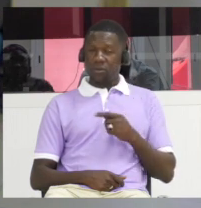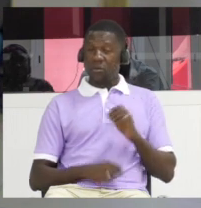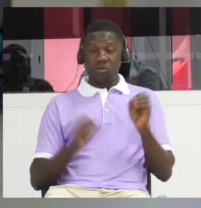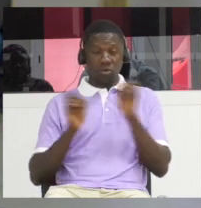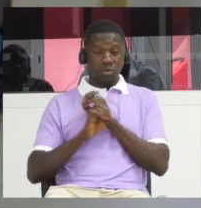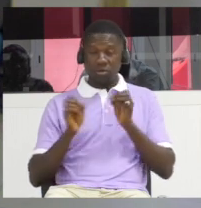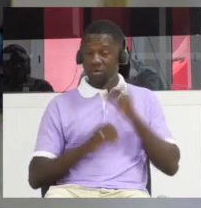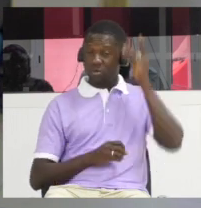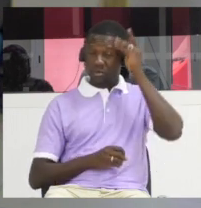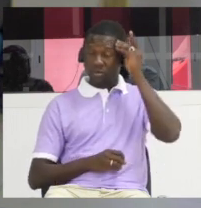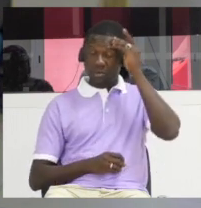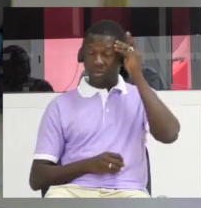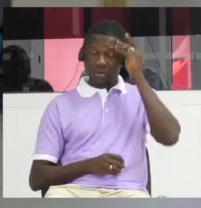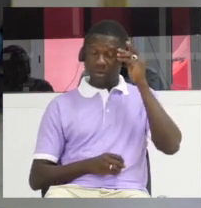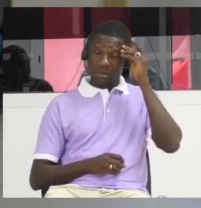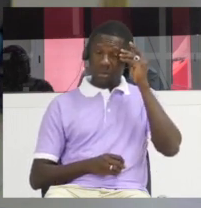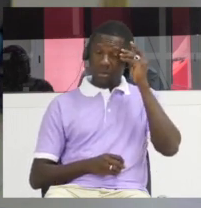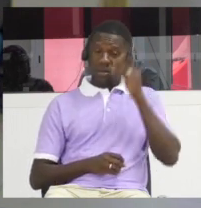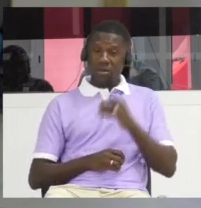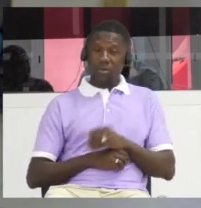none of the political